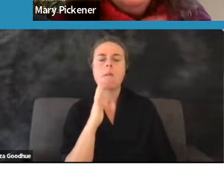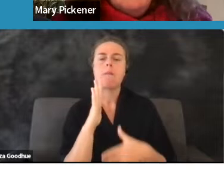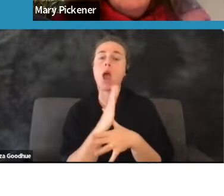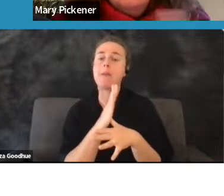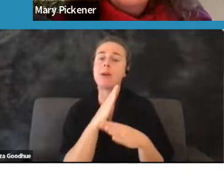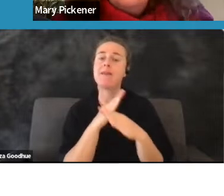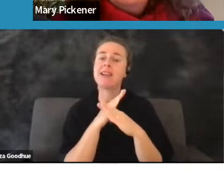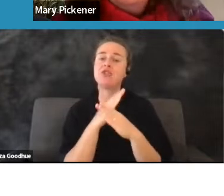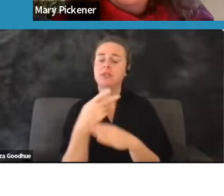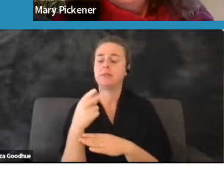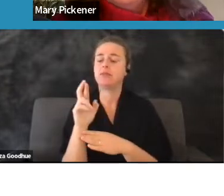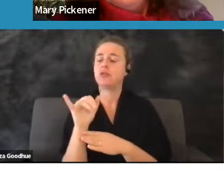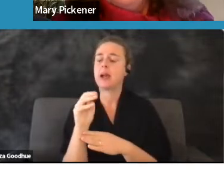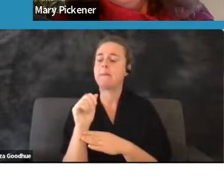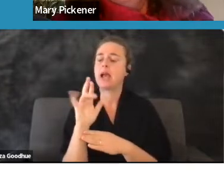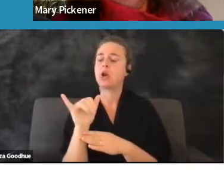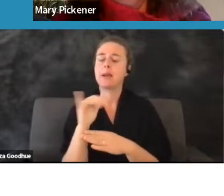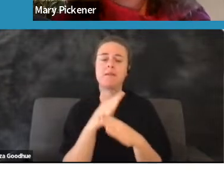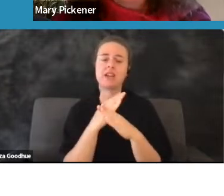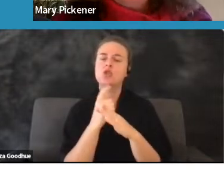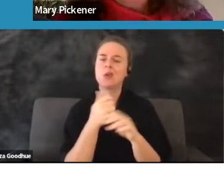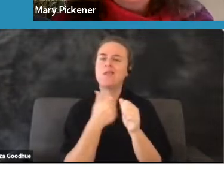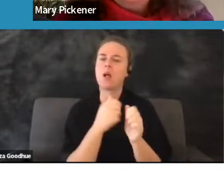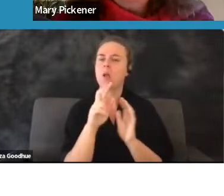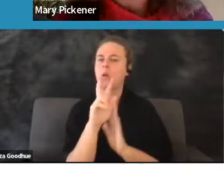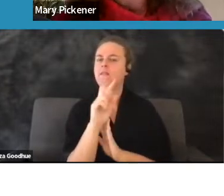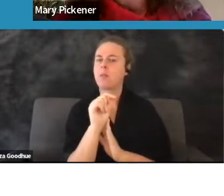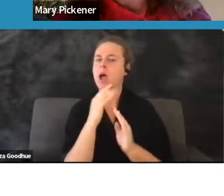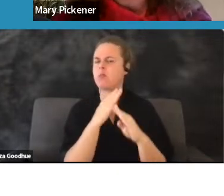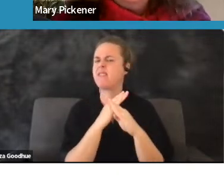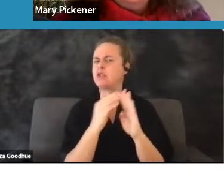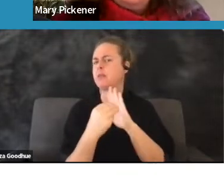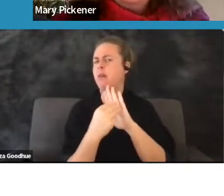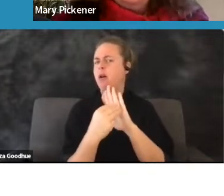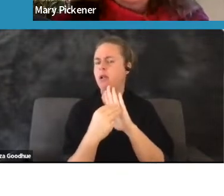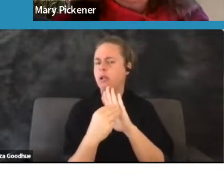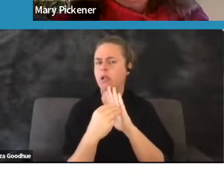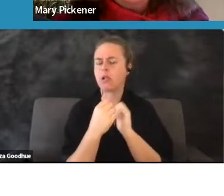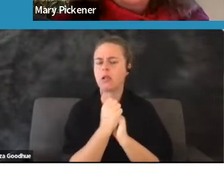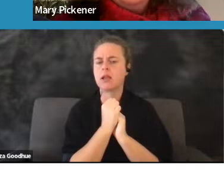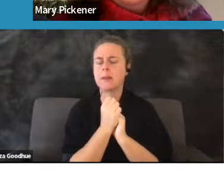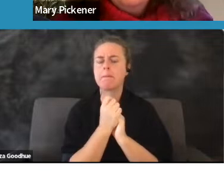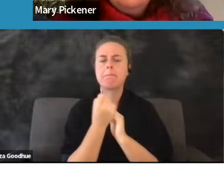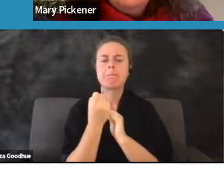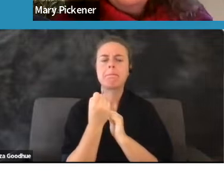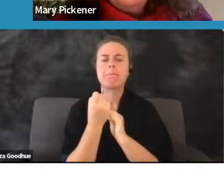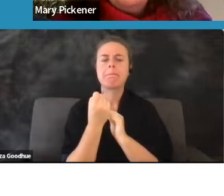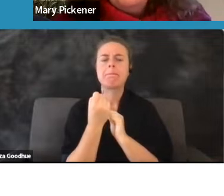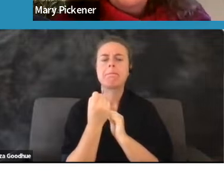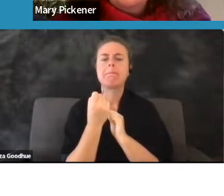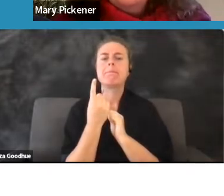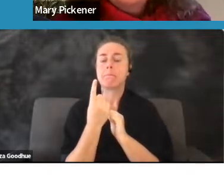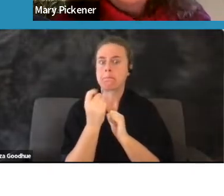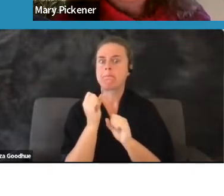we try to follow the Vermont prevention model, but really it isn't working with any kind of individual. It really is